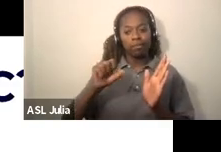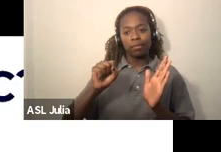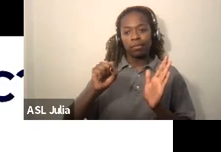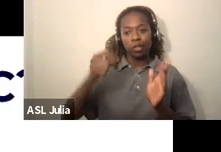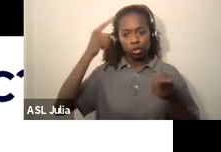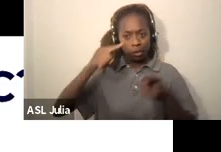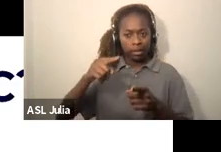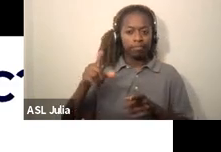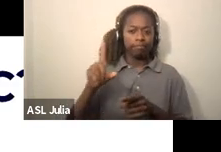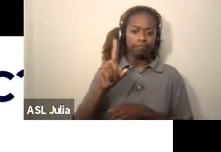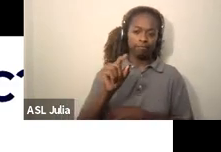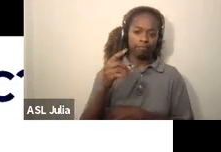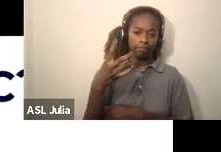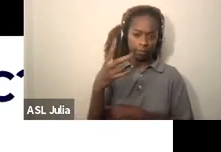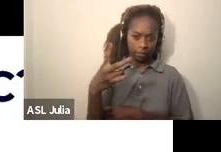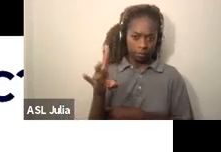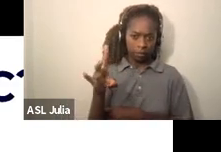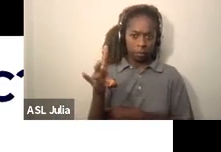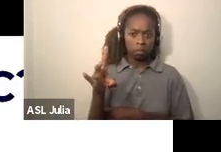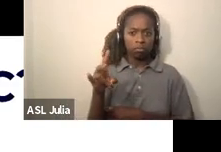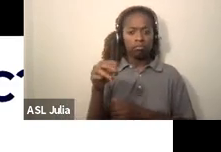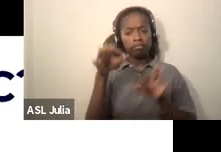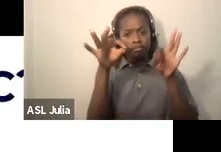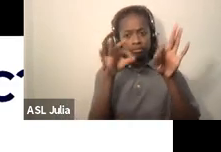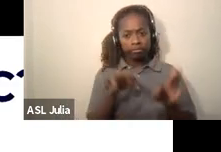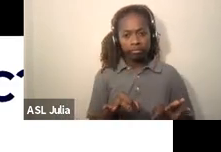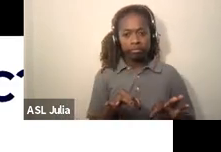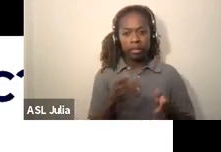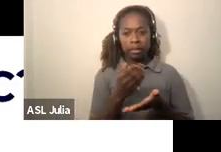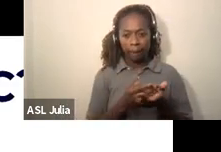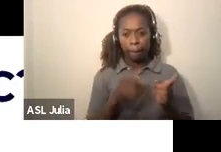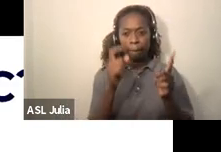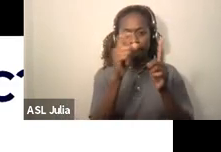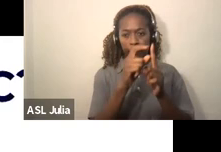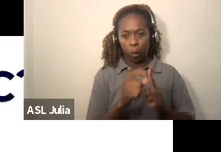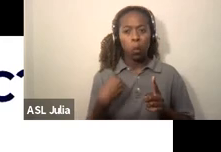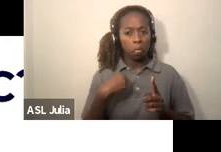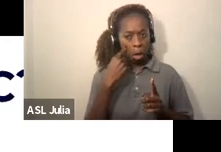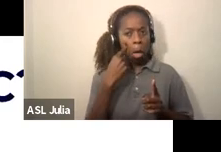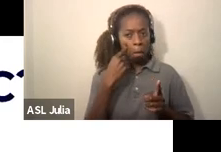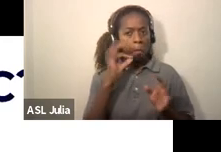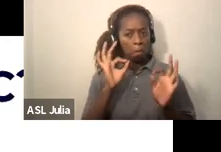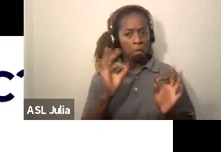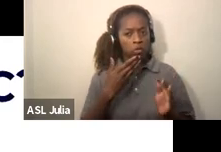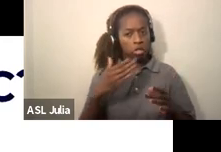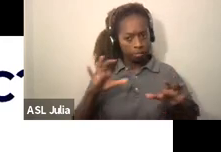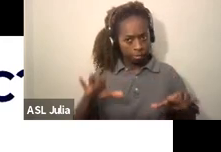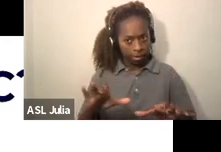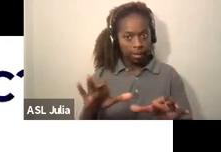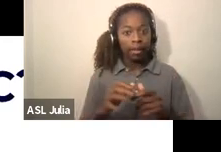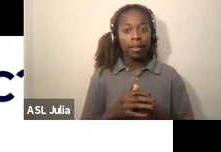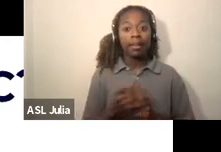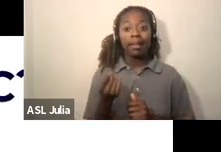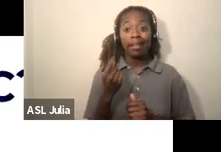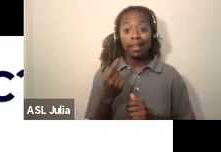uh that lays out some of these um these terms we found that to be good practice um and although the settlement agreement was um